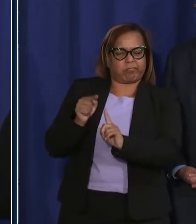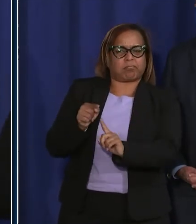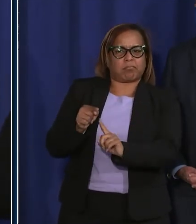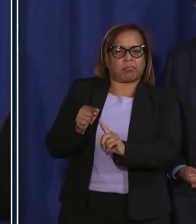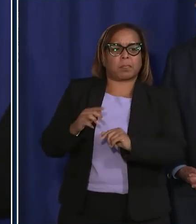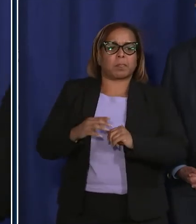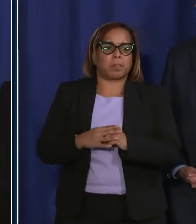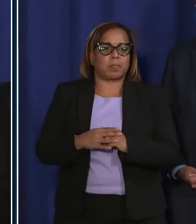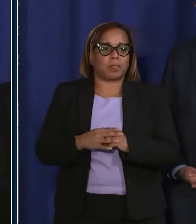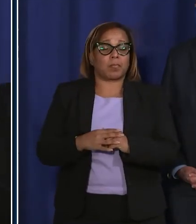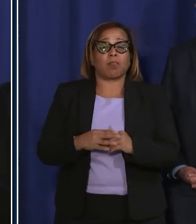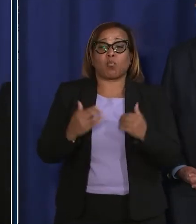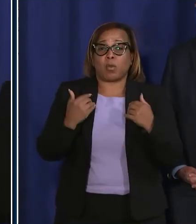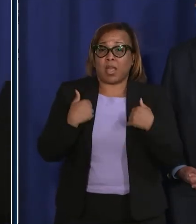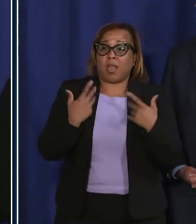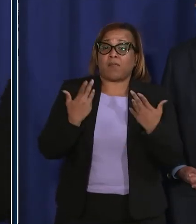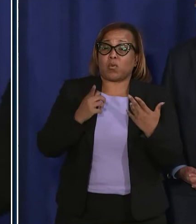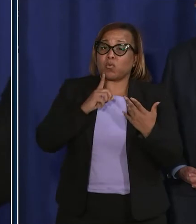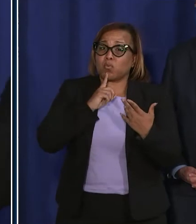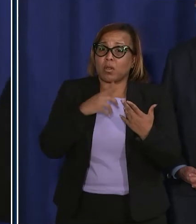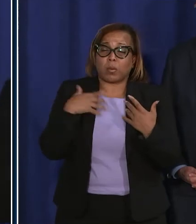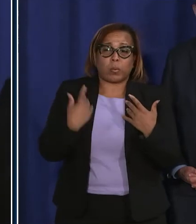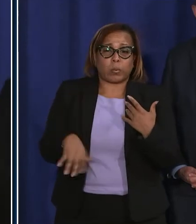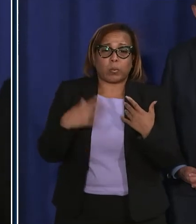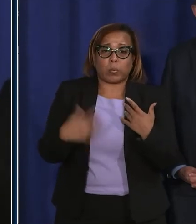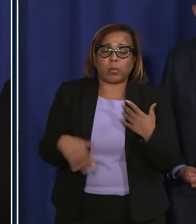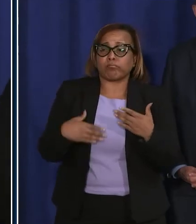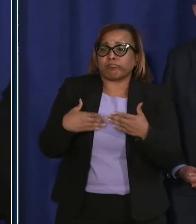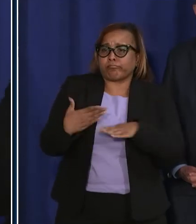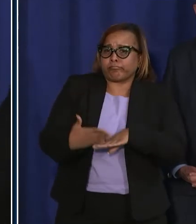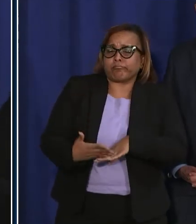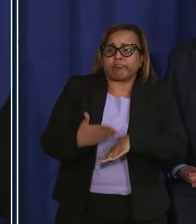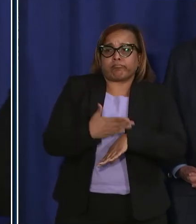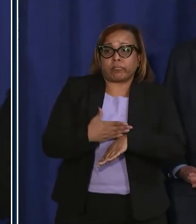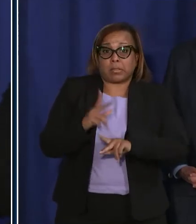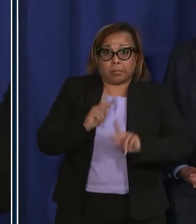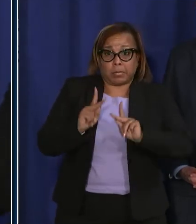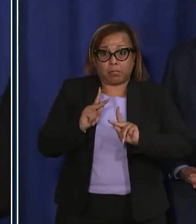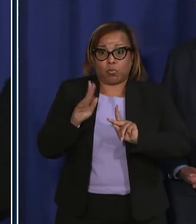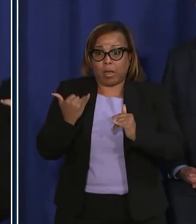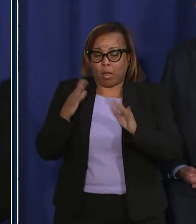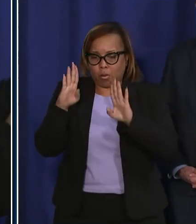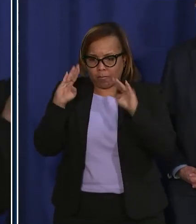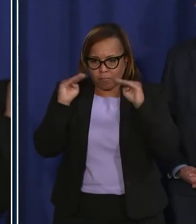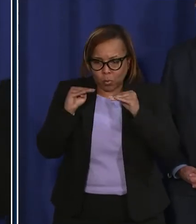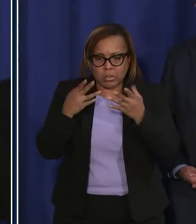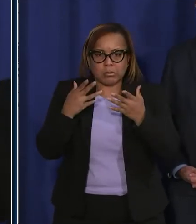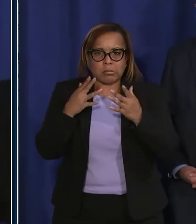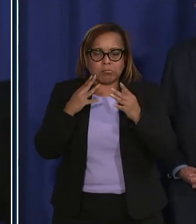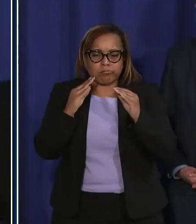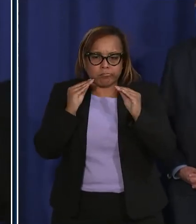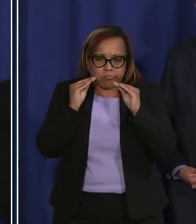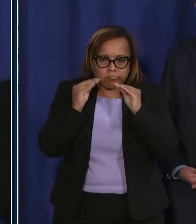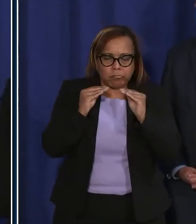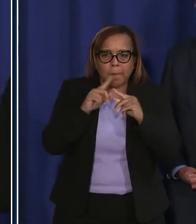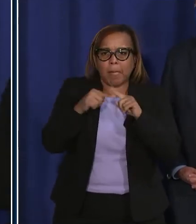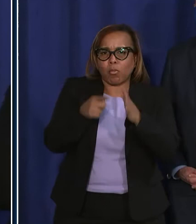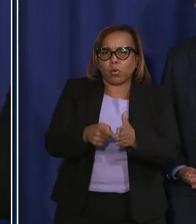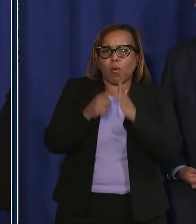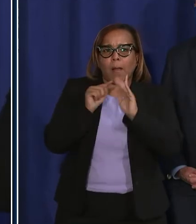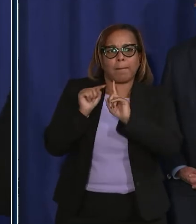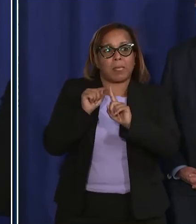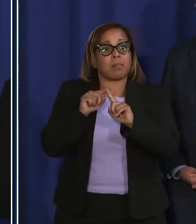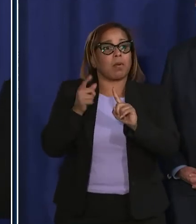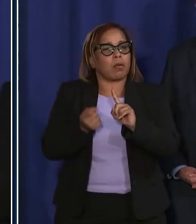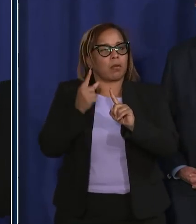themselves. We have made a significant amount of progress as we've gotten people focused and educated about what the requirements are, but